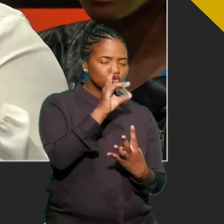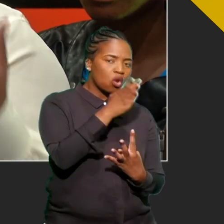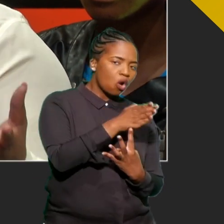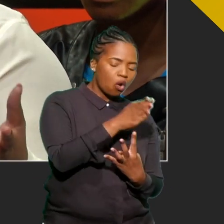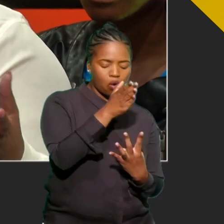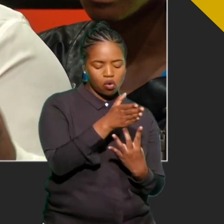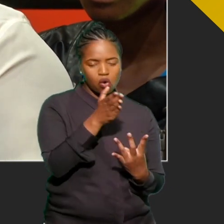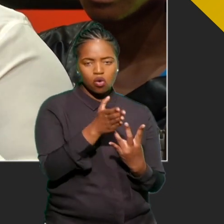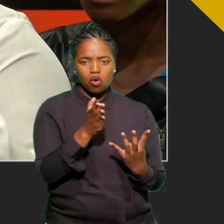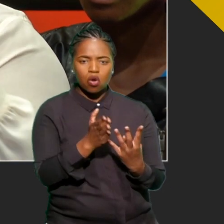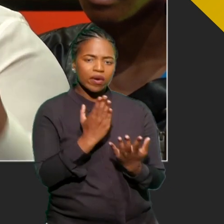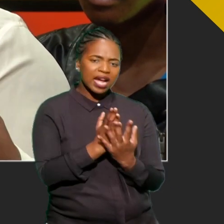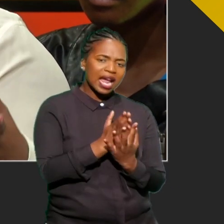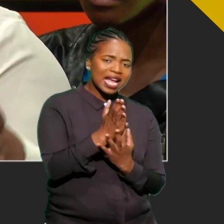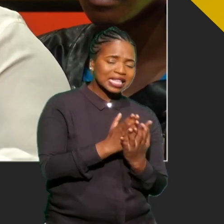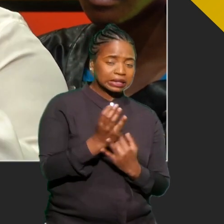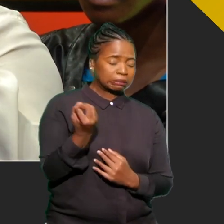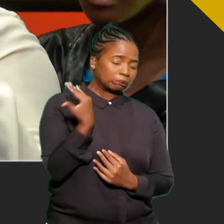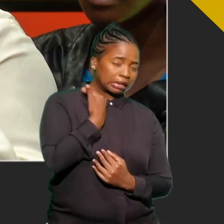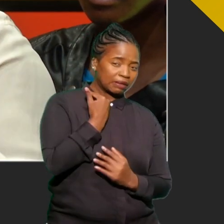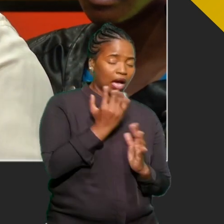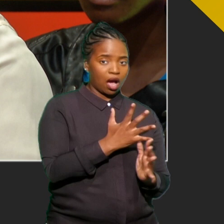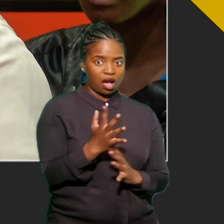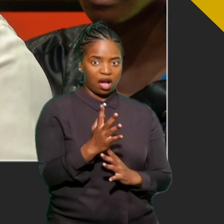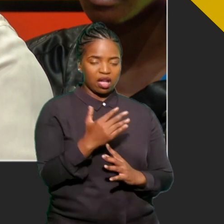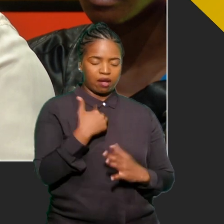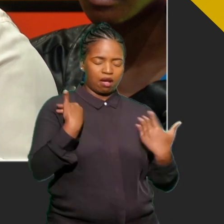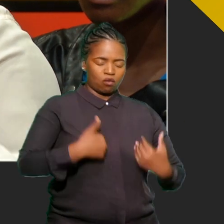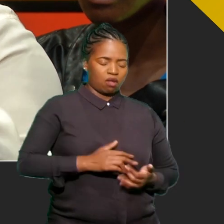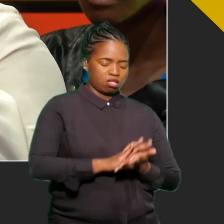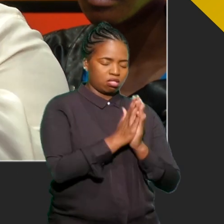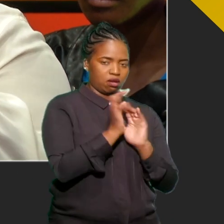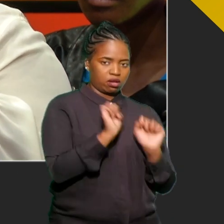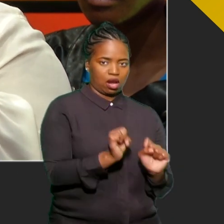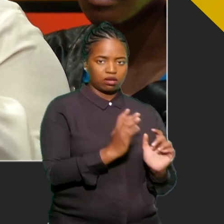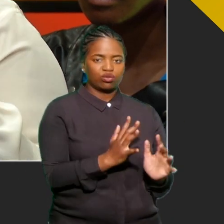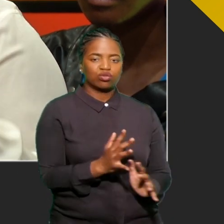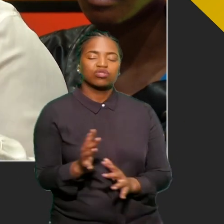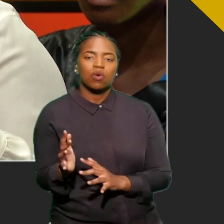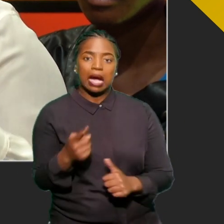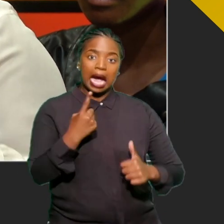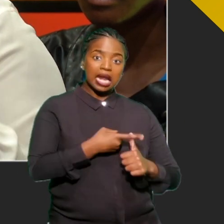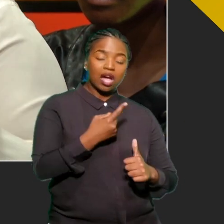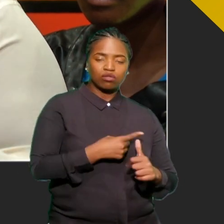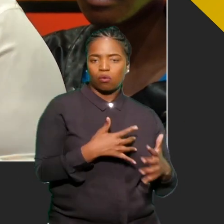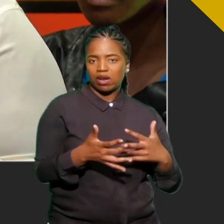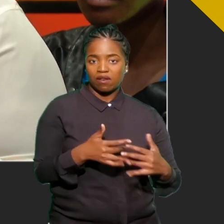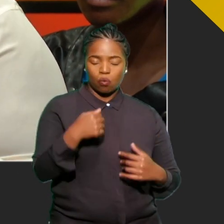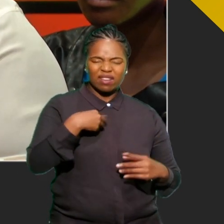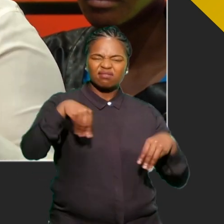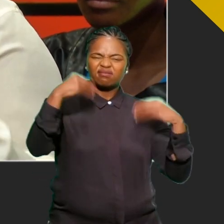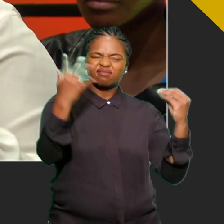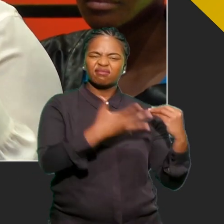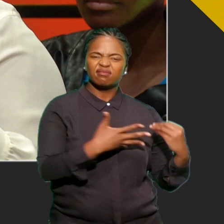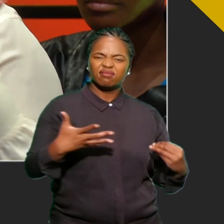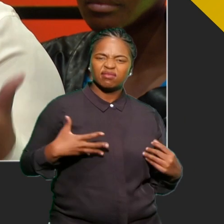how accessible they are, how expensive they are, what the side effects are. Because it's difficult enough as older women